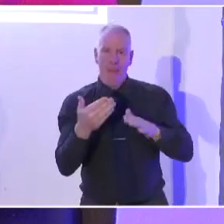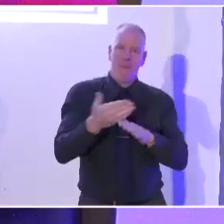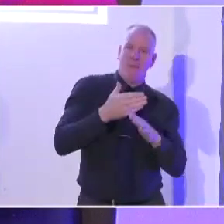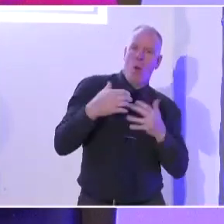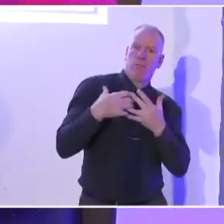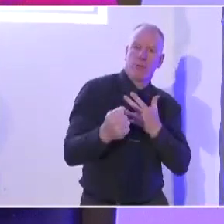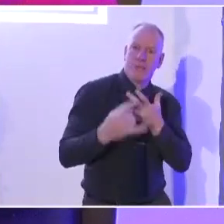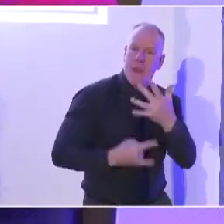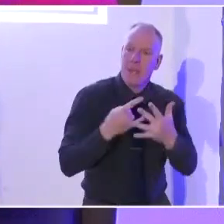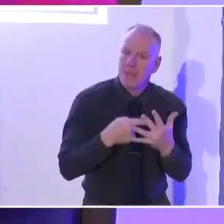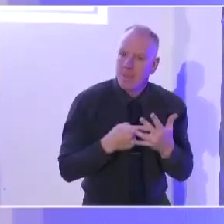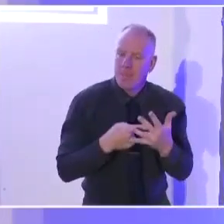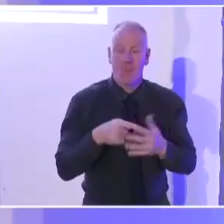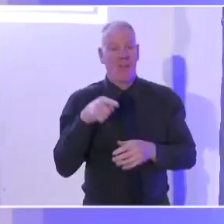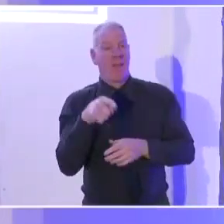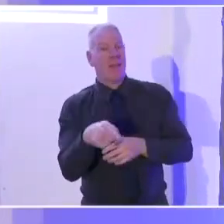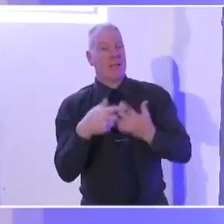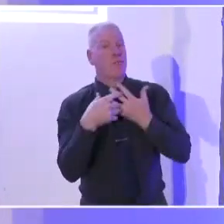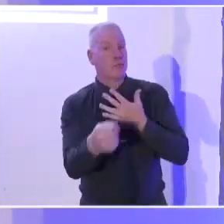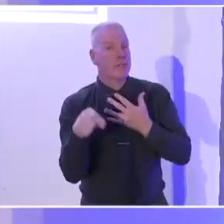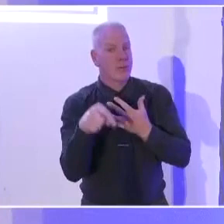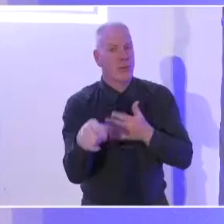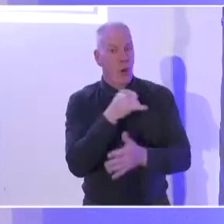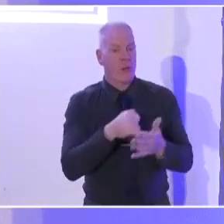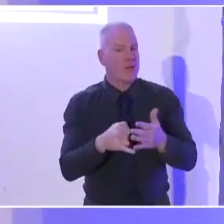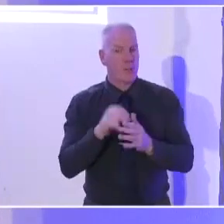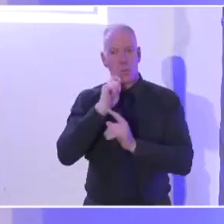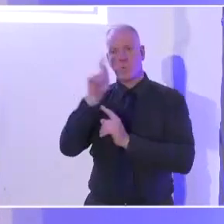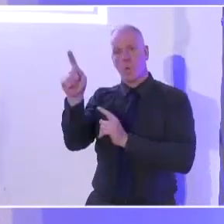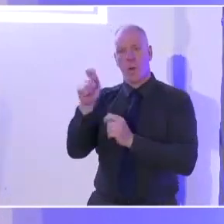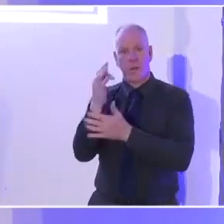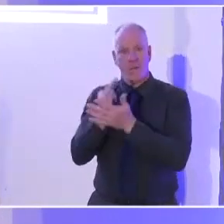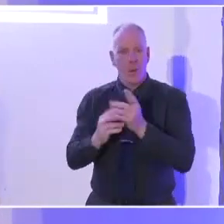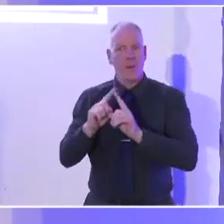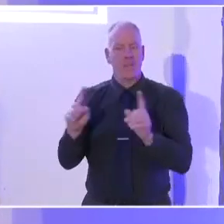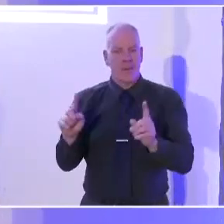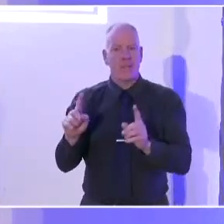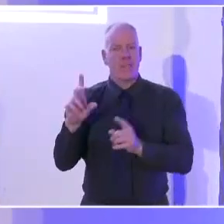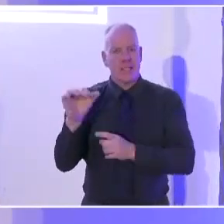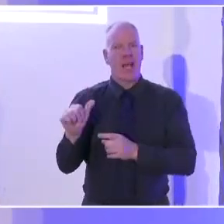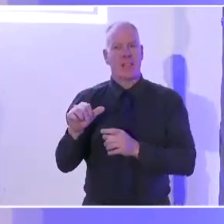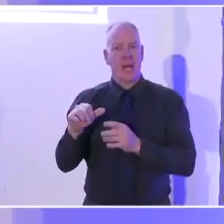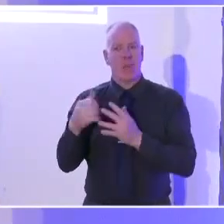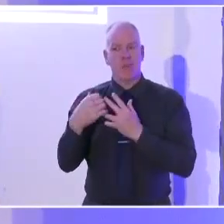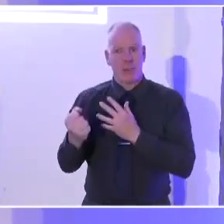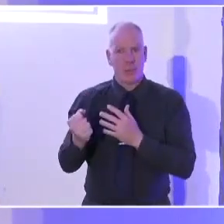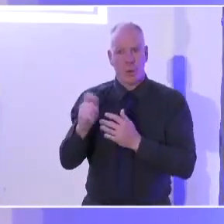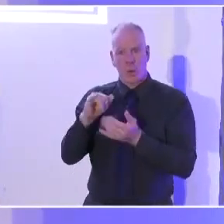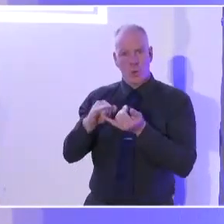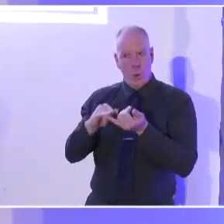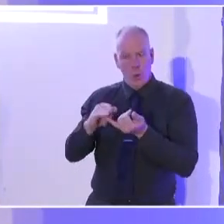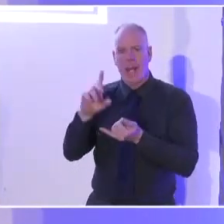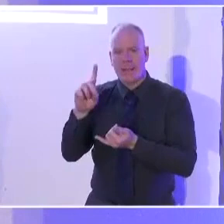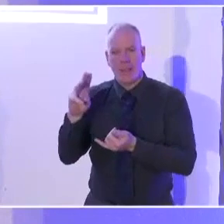breach taking place. In this particular breach, the organization had notified a number of data breaches to the DPC. And these were human